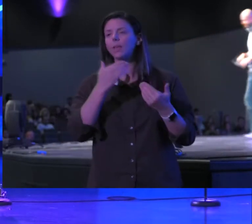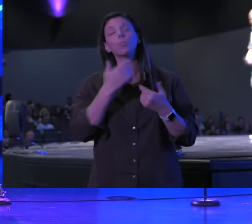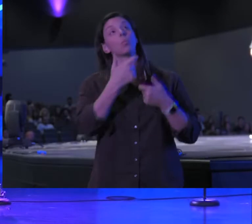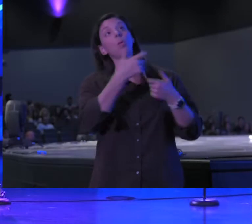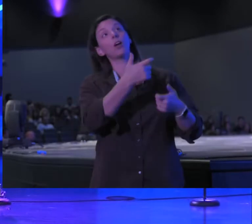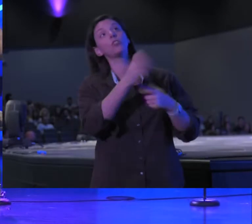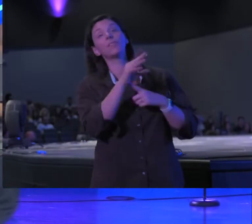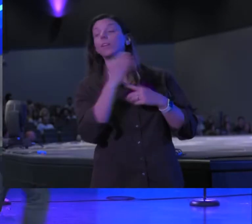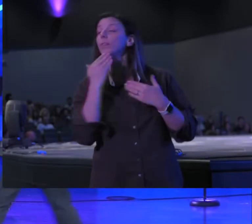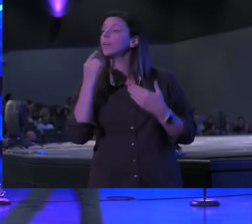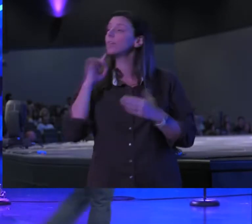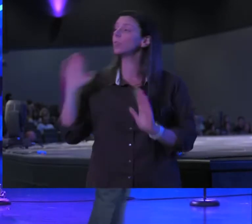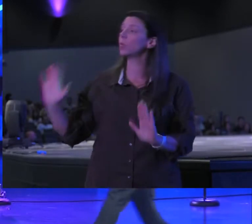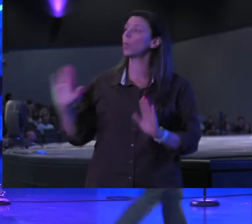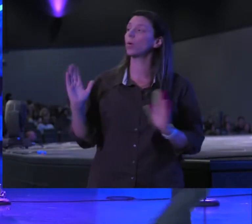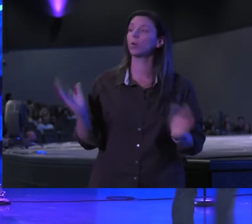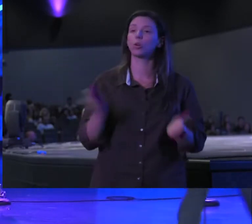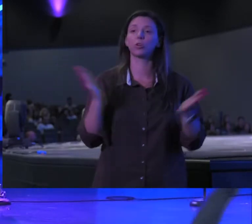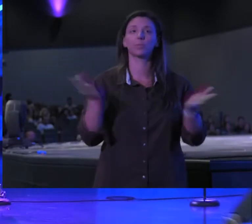encouragement.